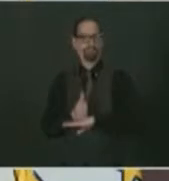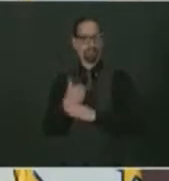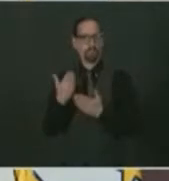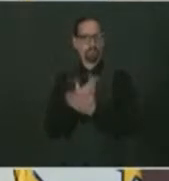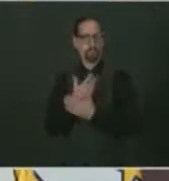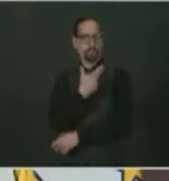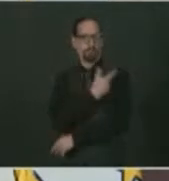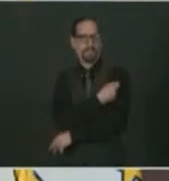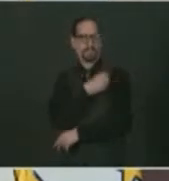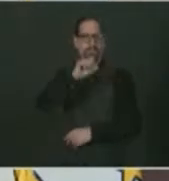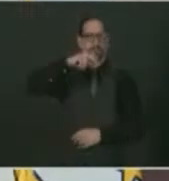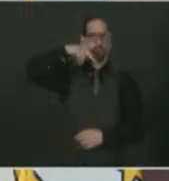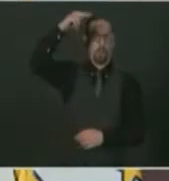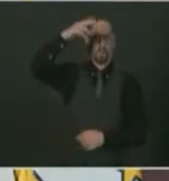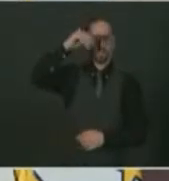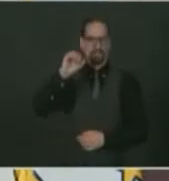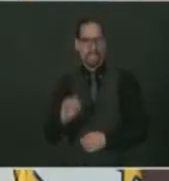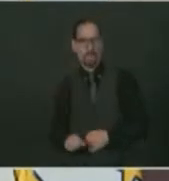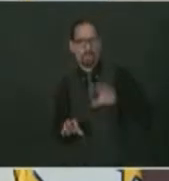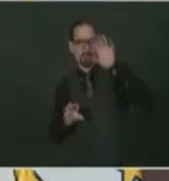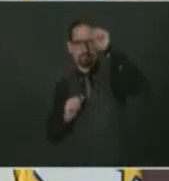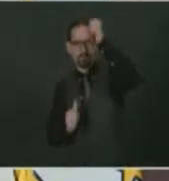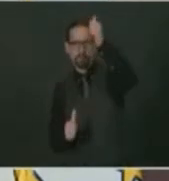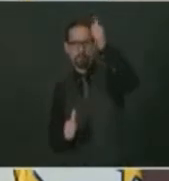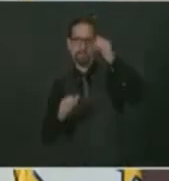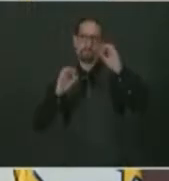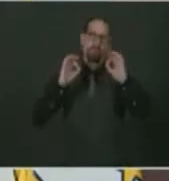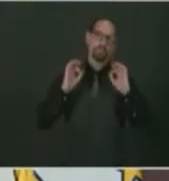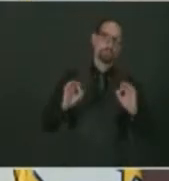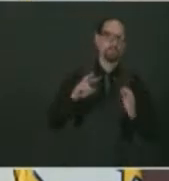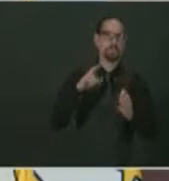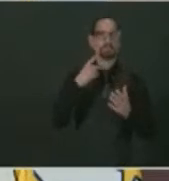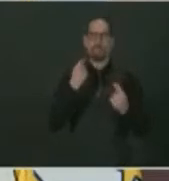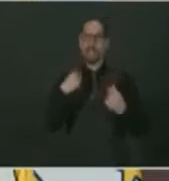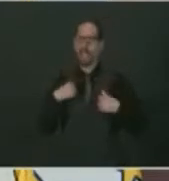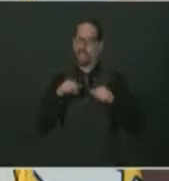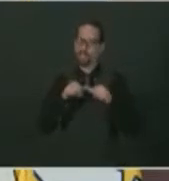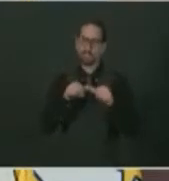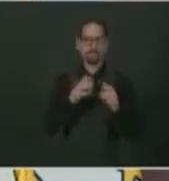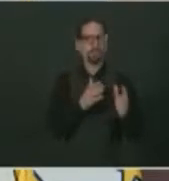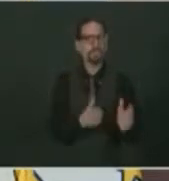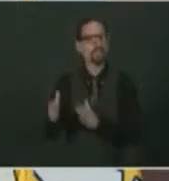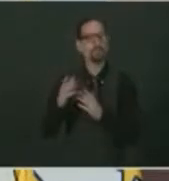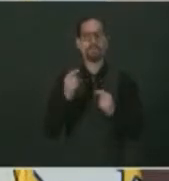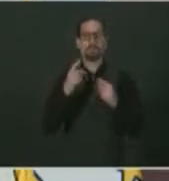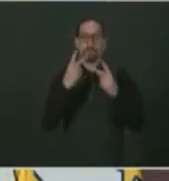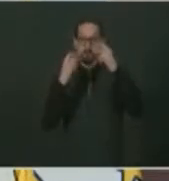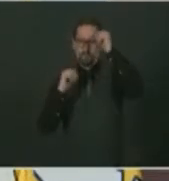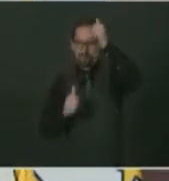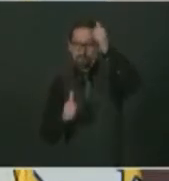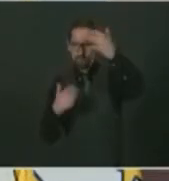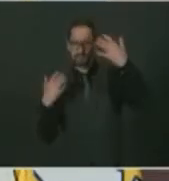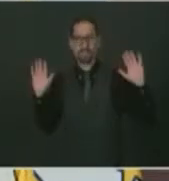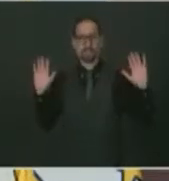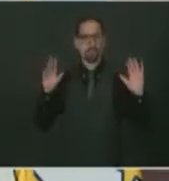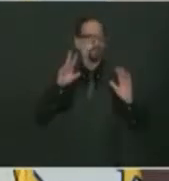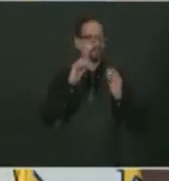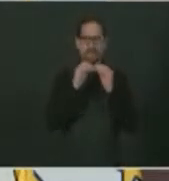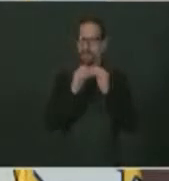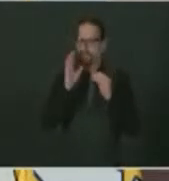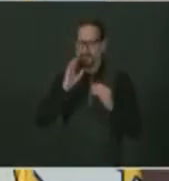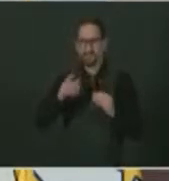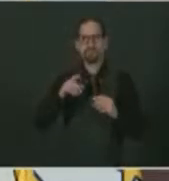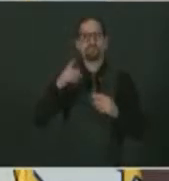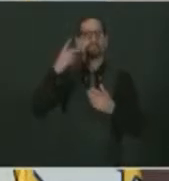have plans to continue expanding capacity based on the assurances we're getting from the federal government about more